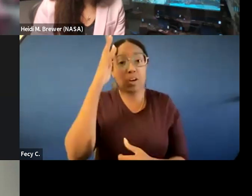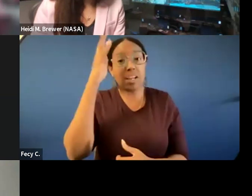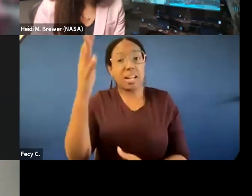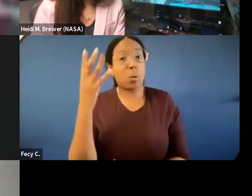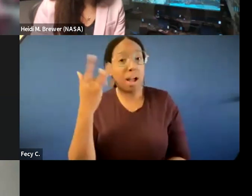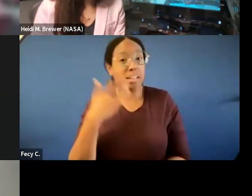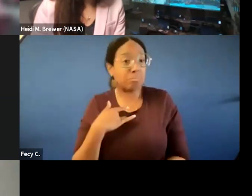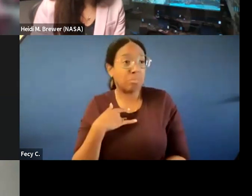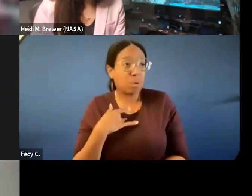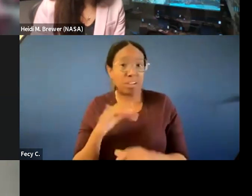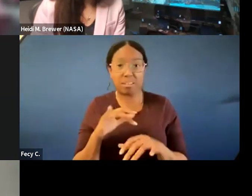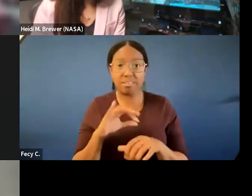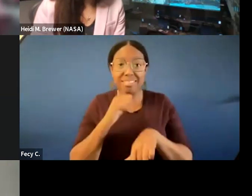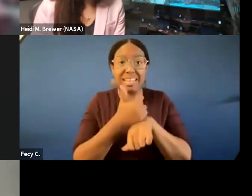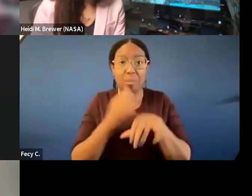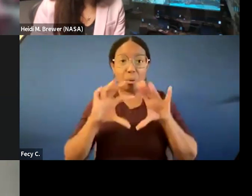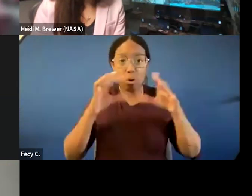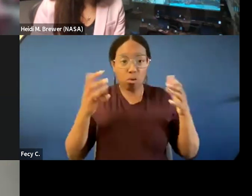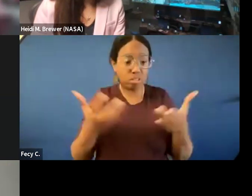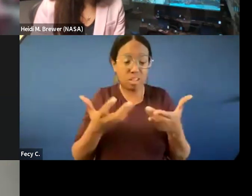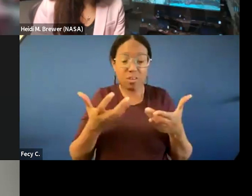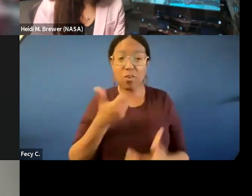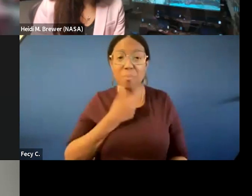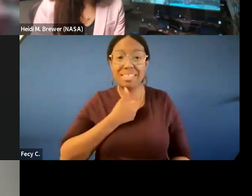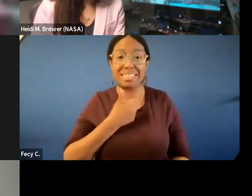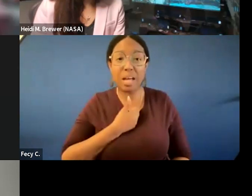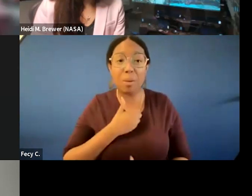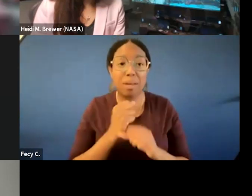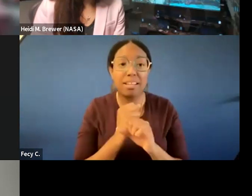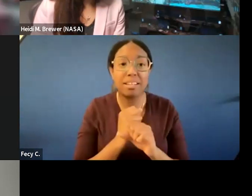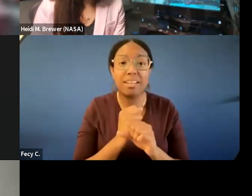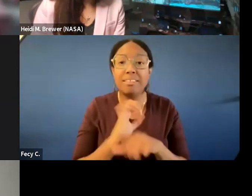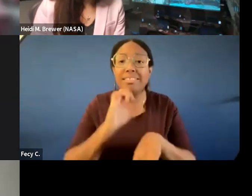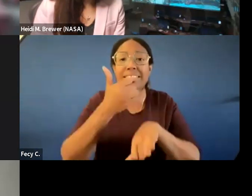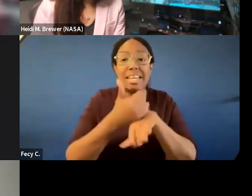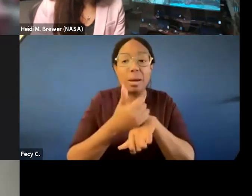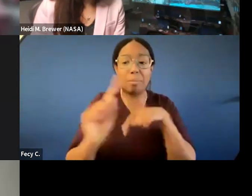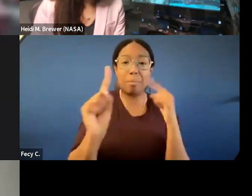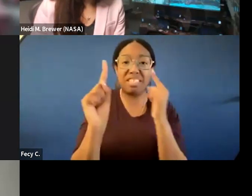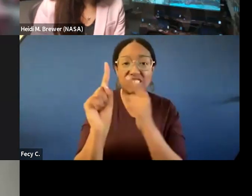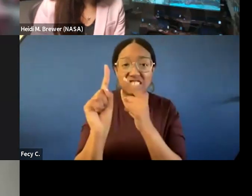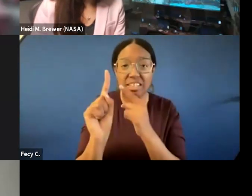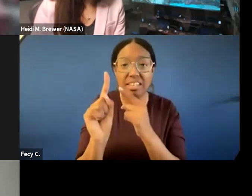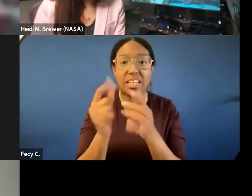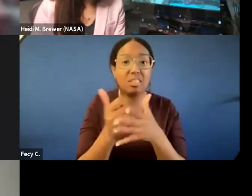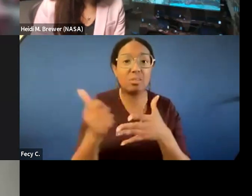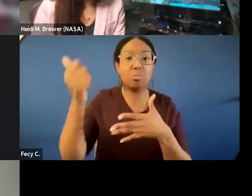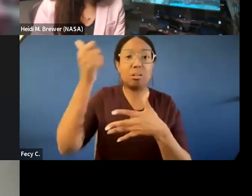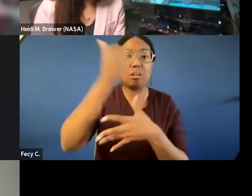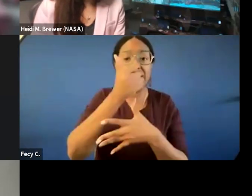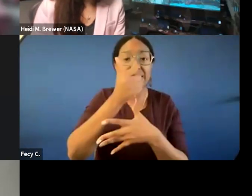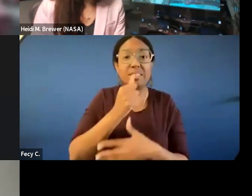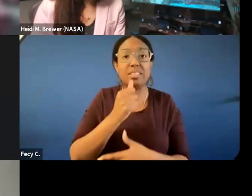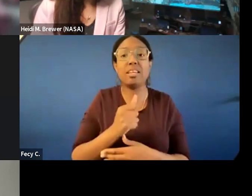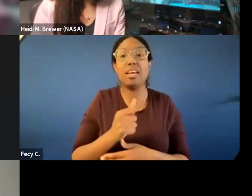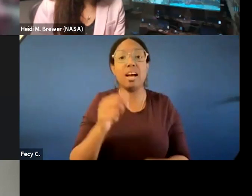myself creatively, and so that I could create a mission that prioritized gender equality in